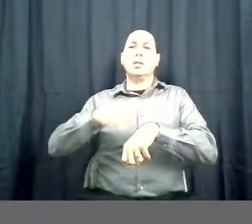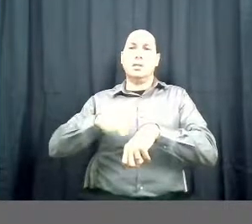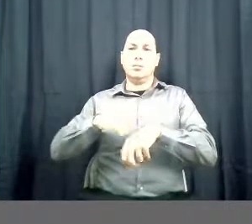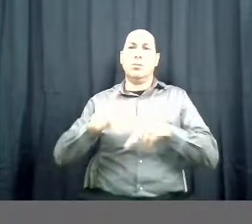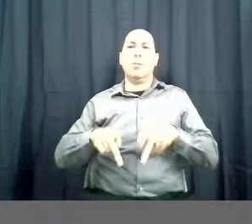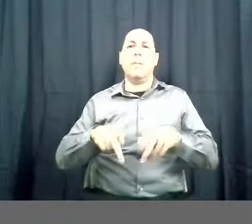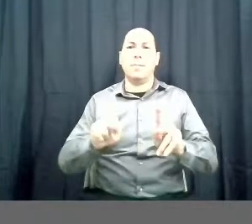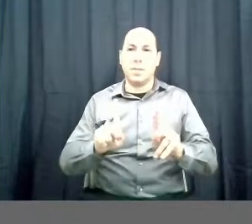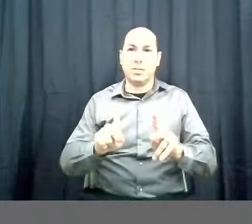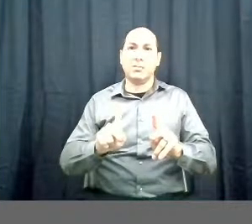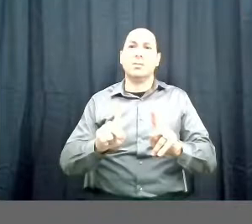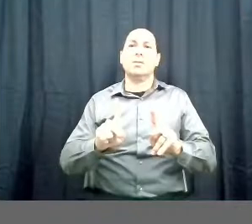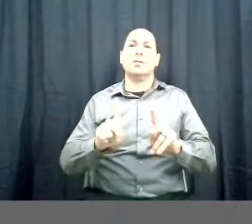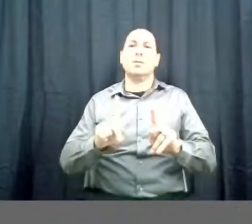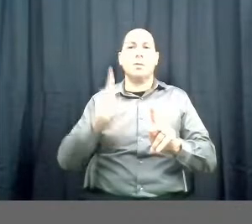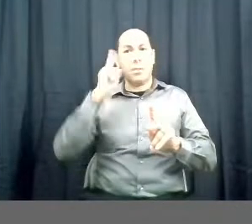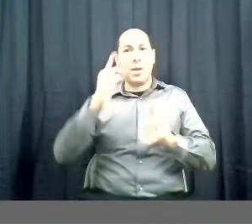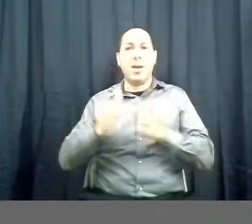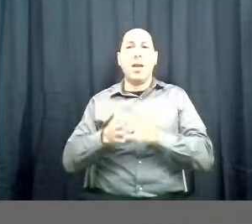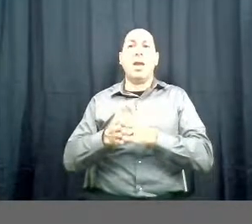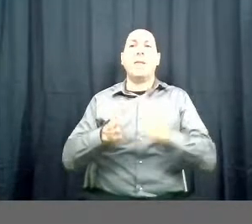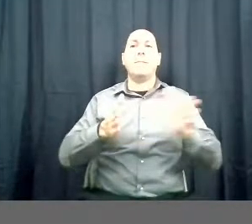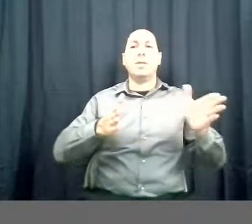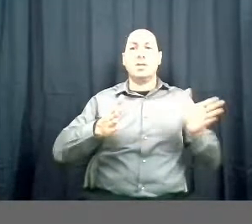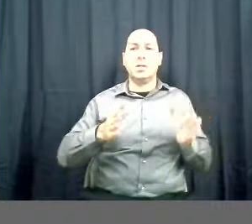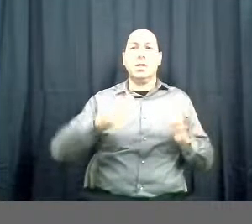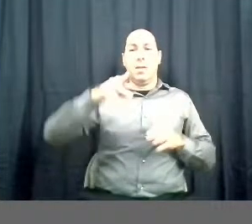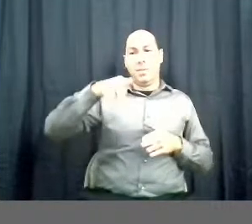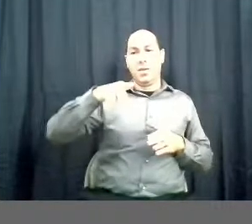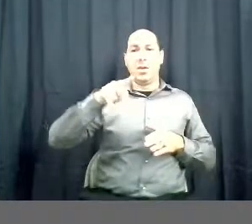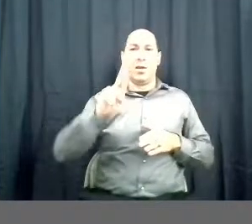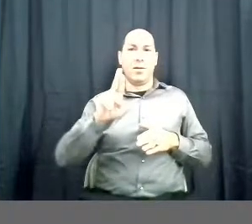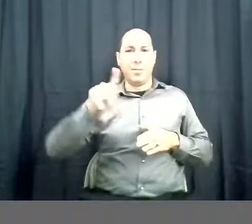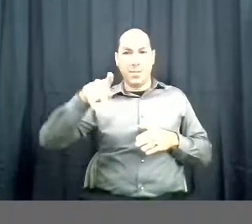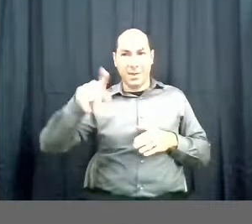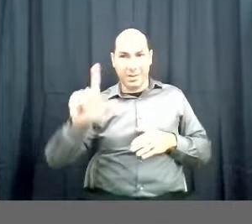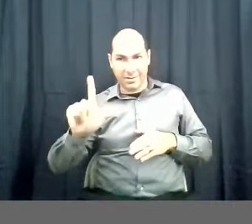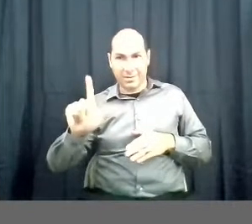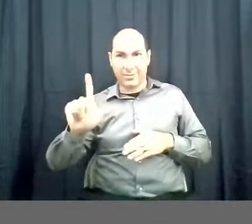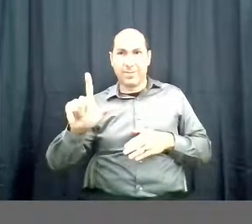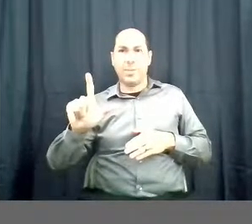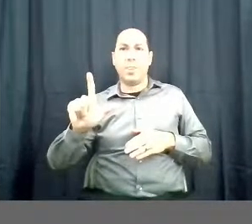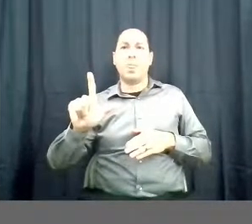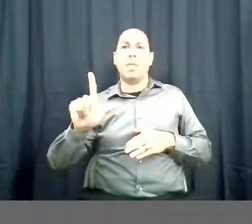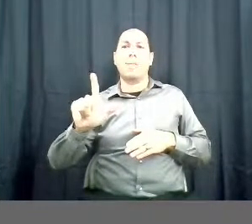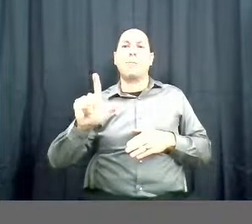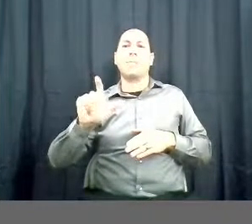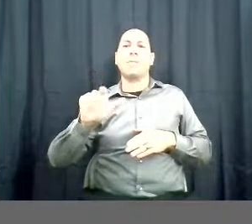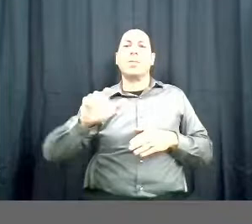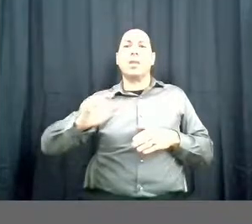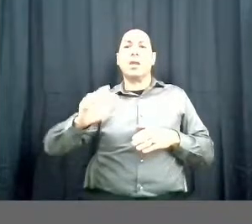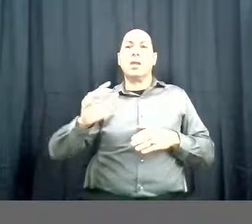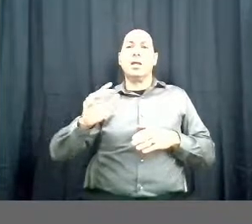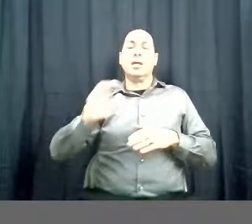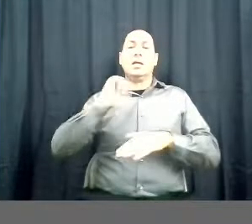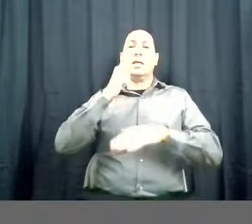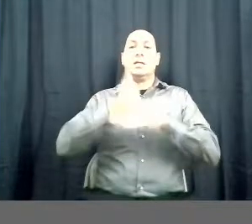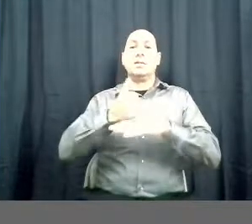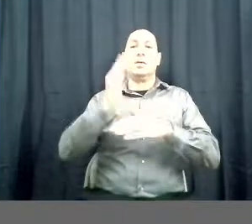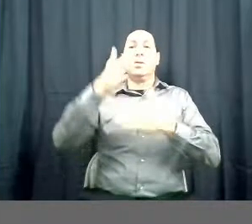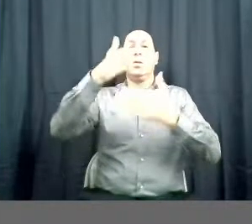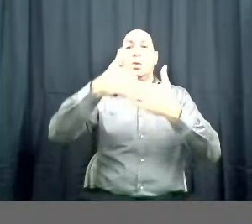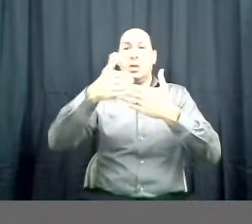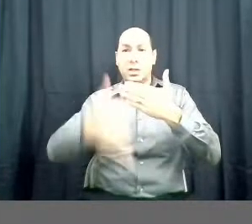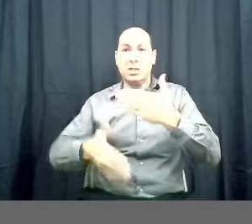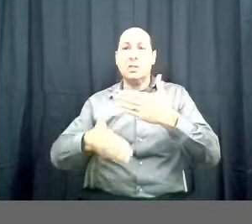the expansion of the Puerto Rico poverty line is set to expire on September 30th,